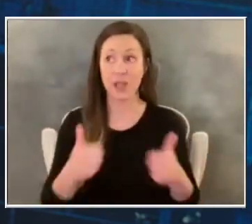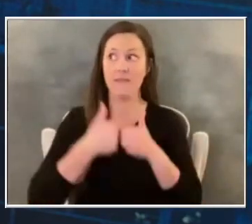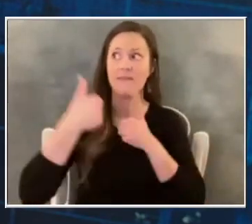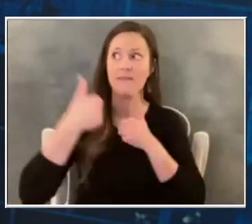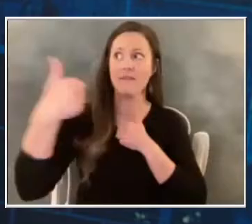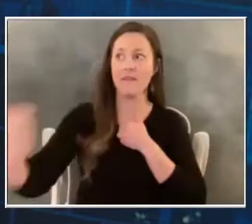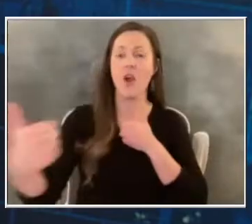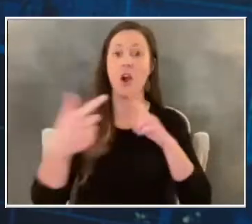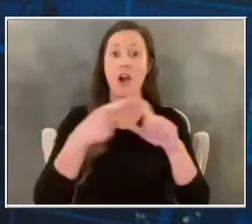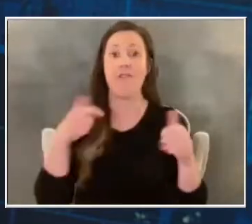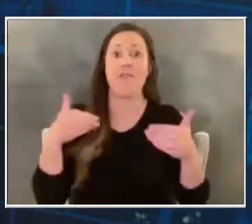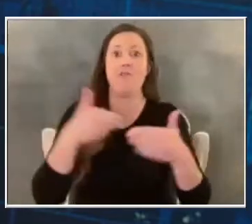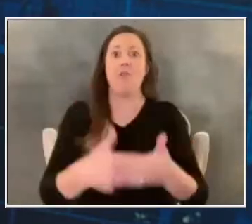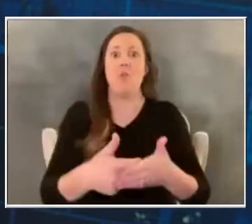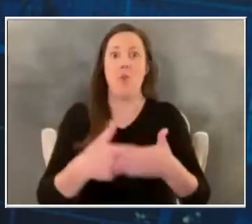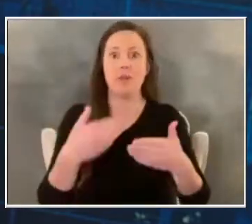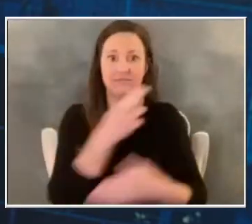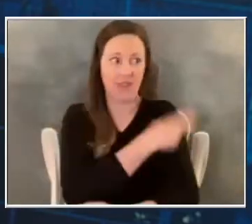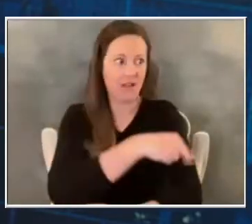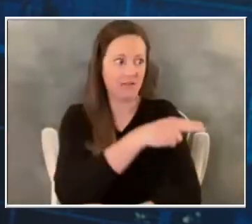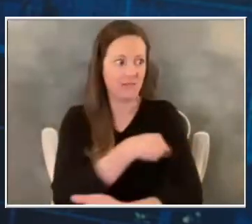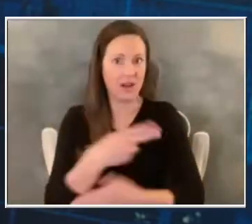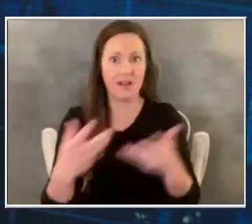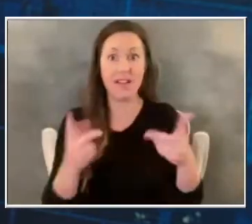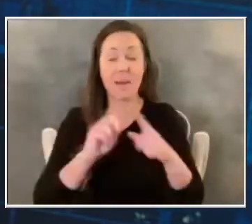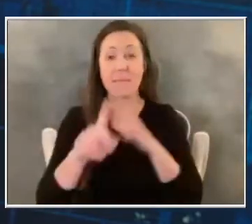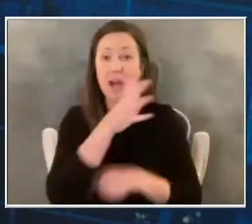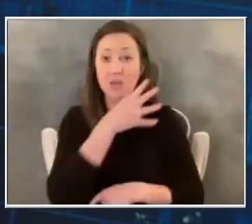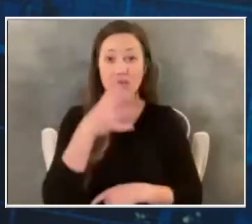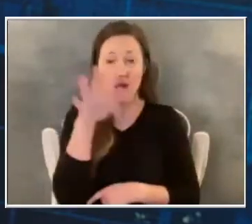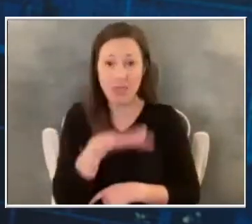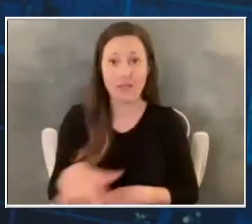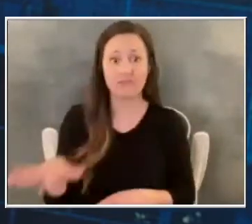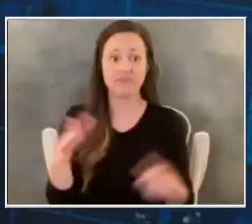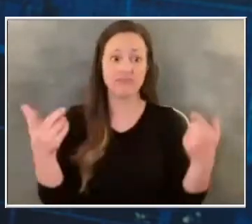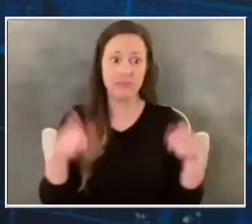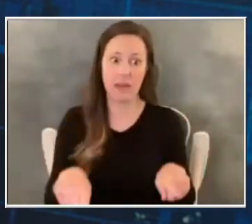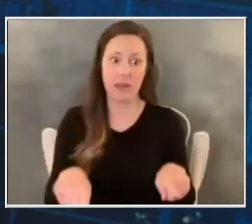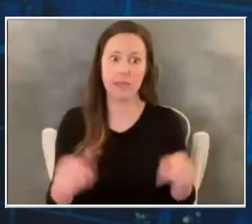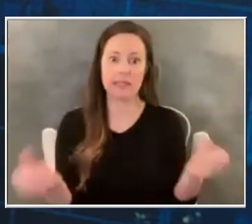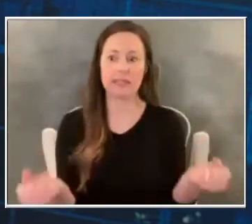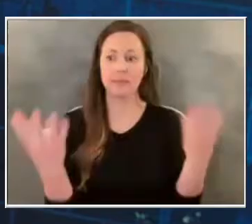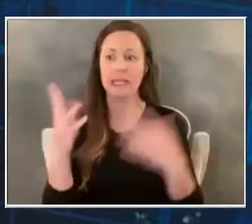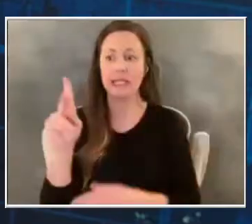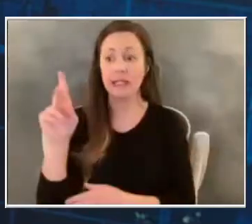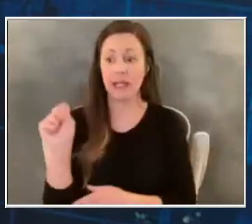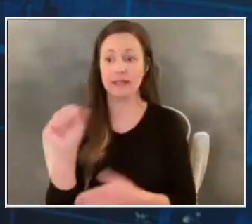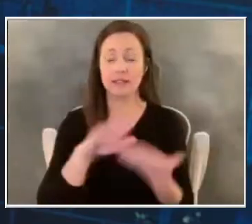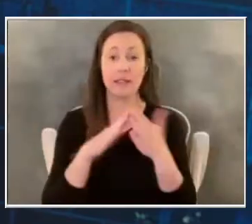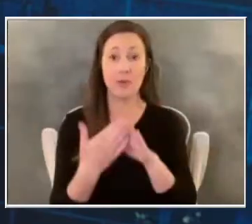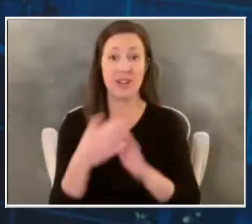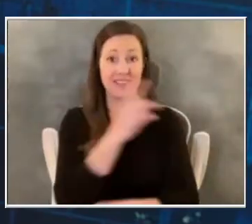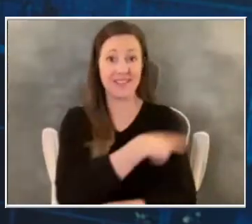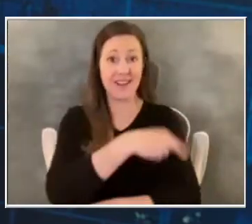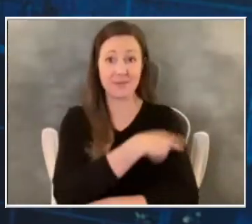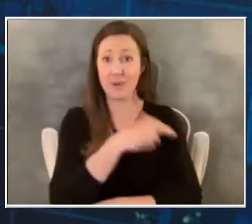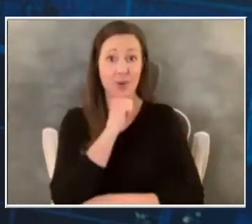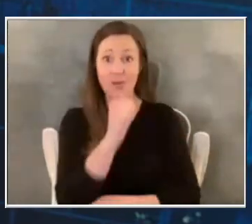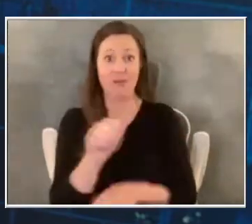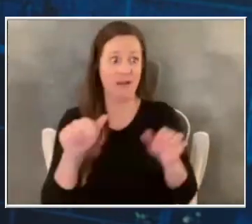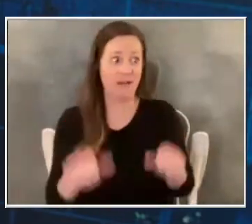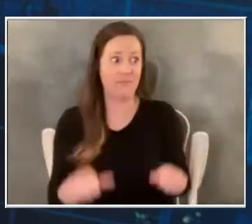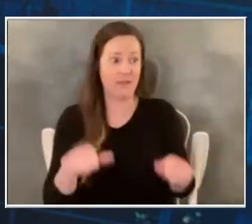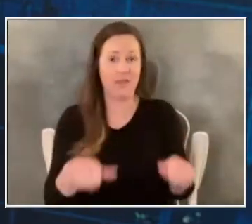maternity unit. But it's a rural reality in many Kansas communities where hospitals no longer deliver babies. It is